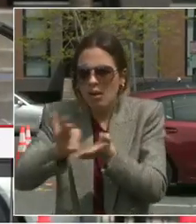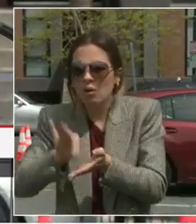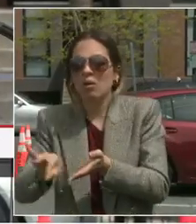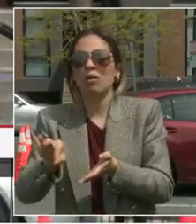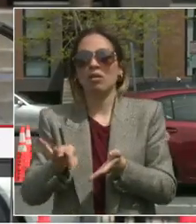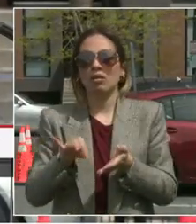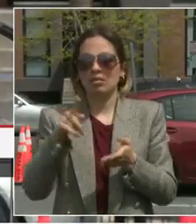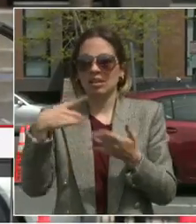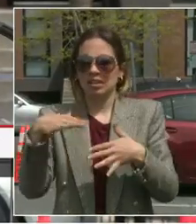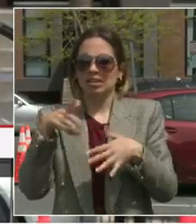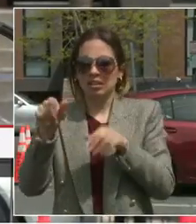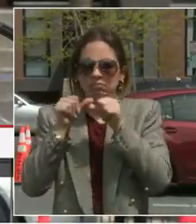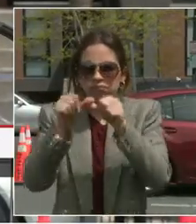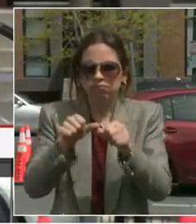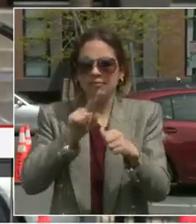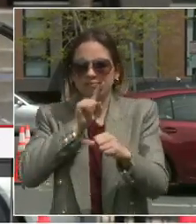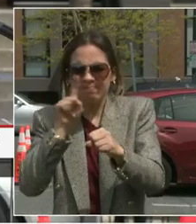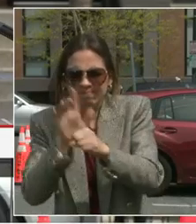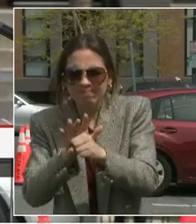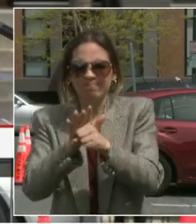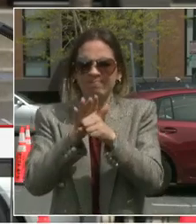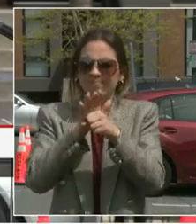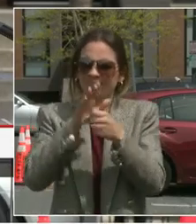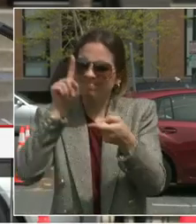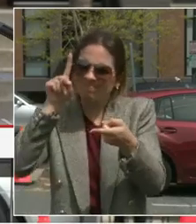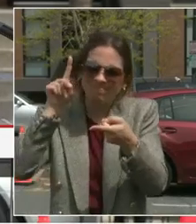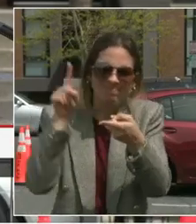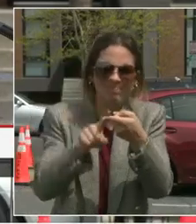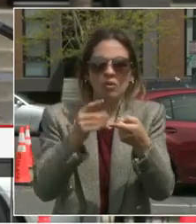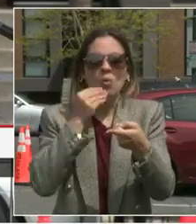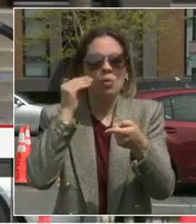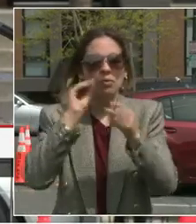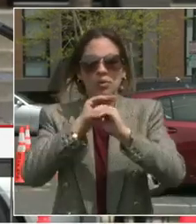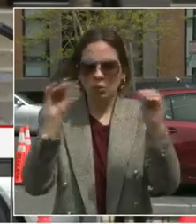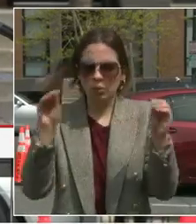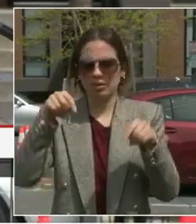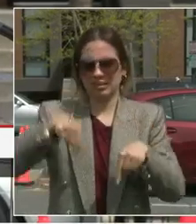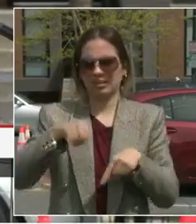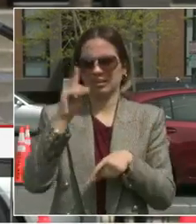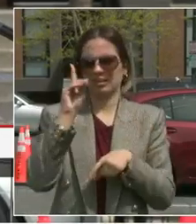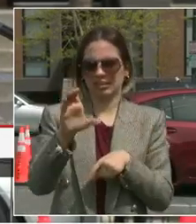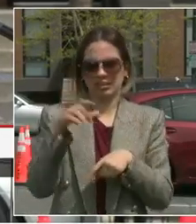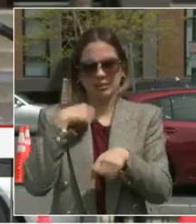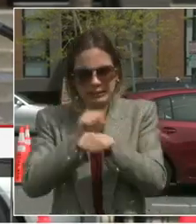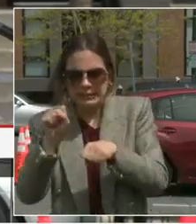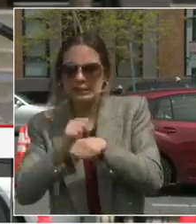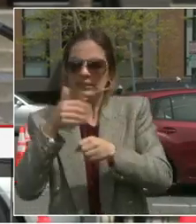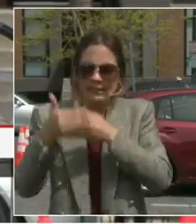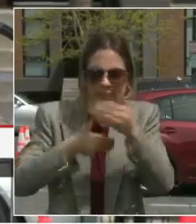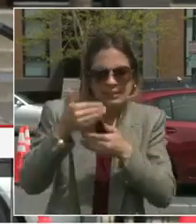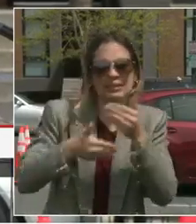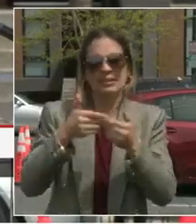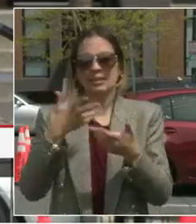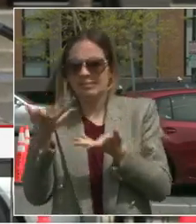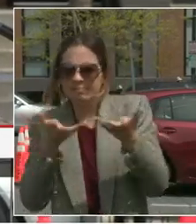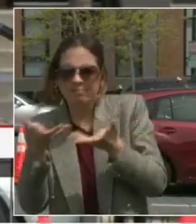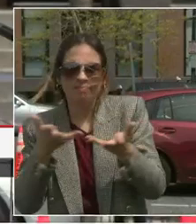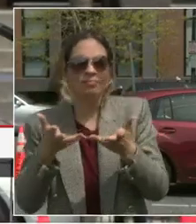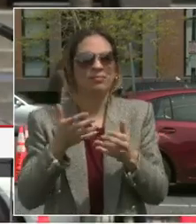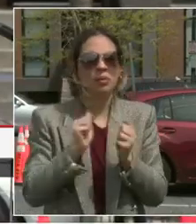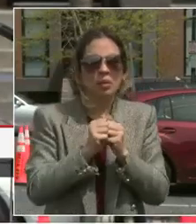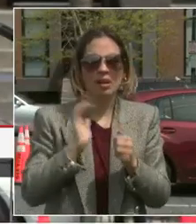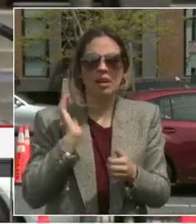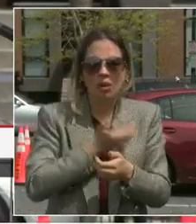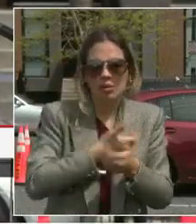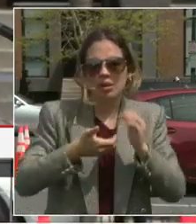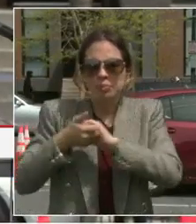in the district's efforts to end homelessness for many years. And it is really the partnership we have with TCP,